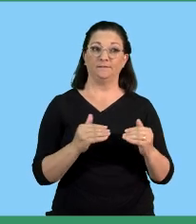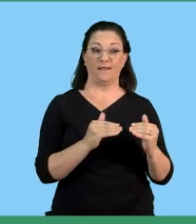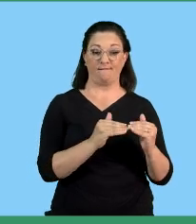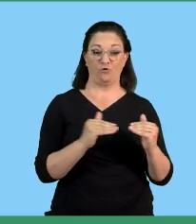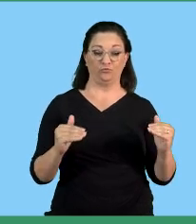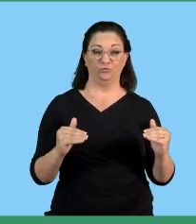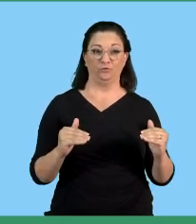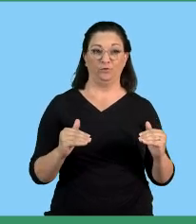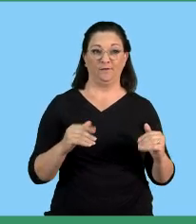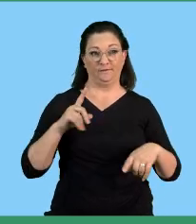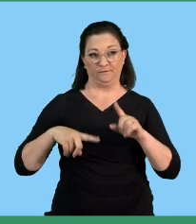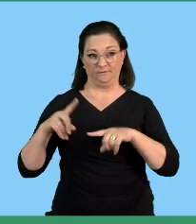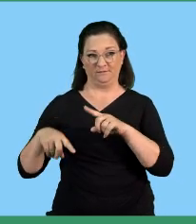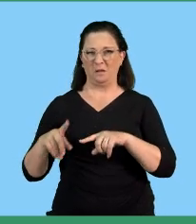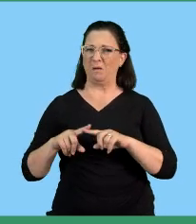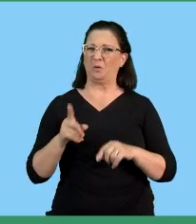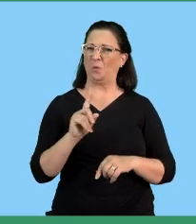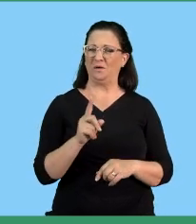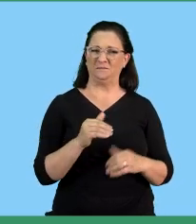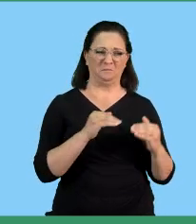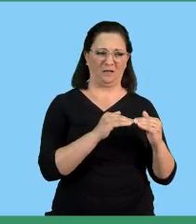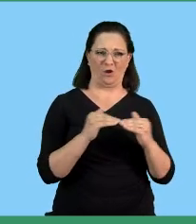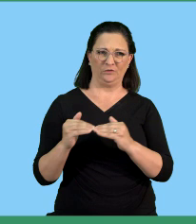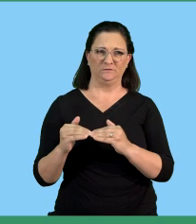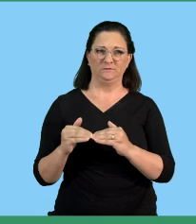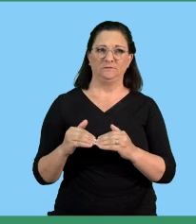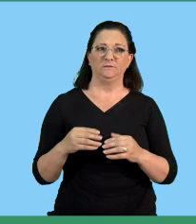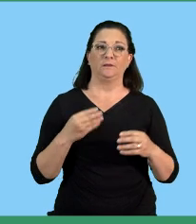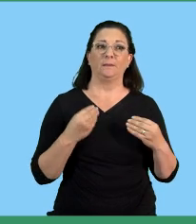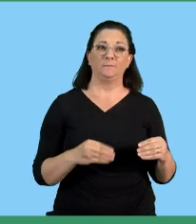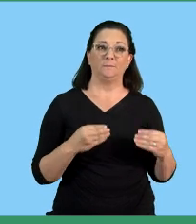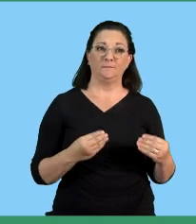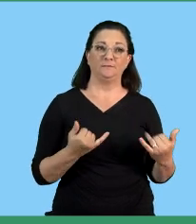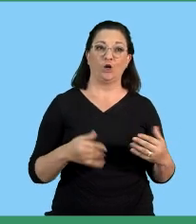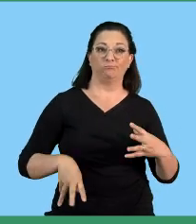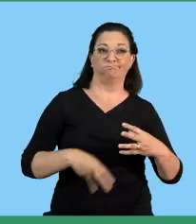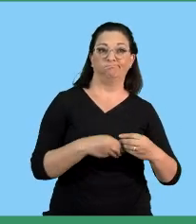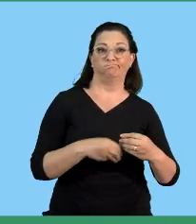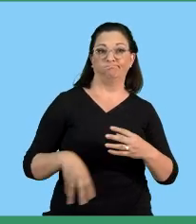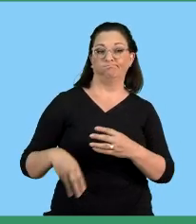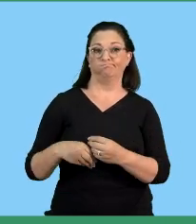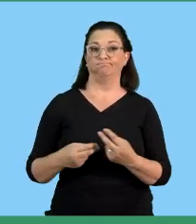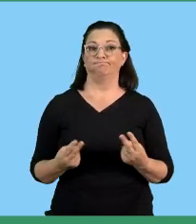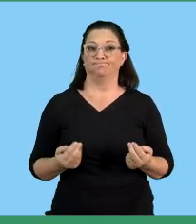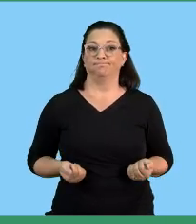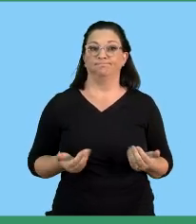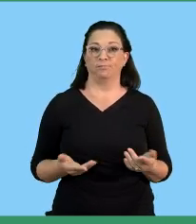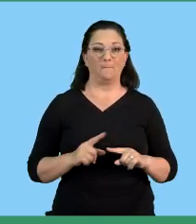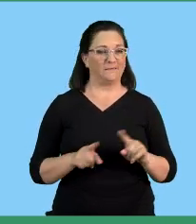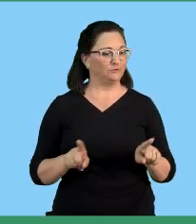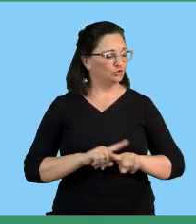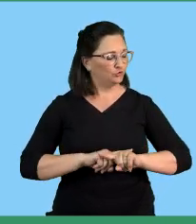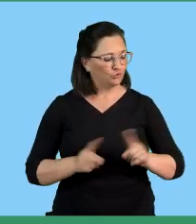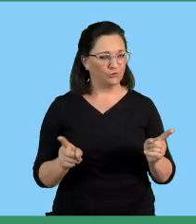got horizontal diversification. What is horizontal diversification? The business adds new product or services that